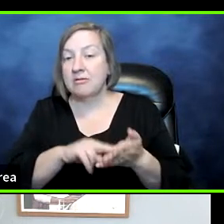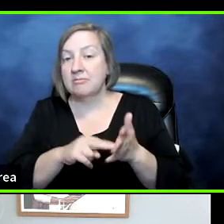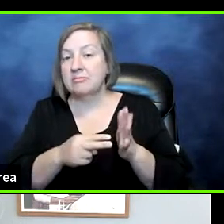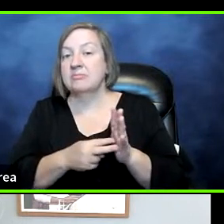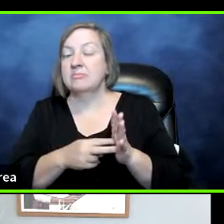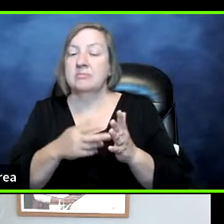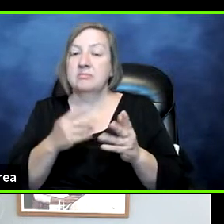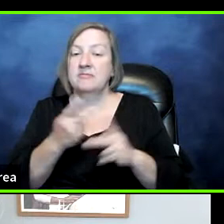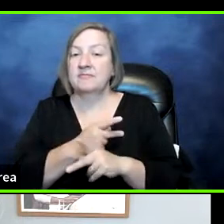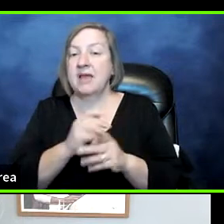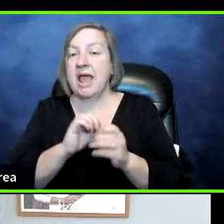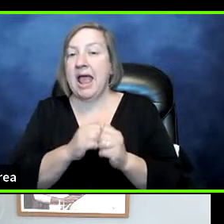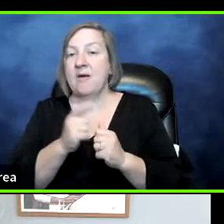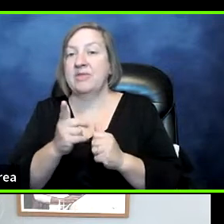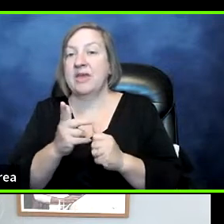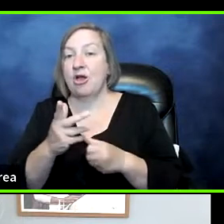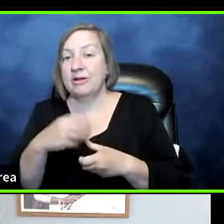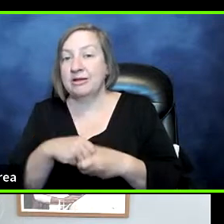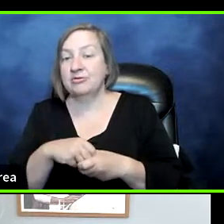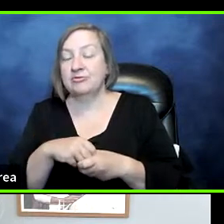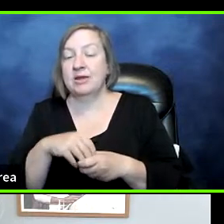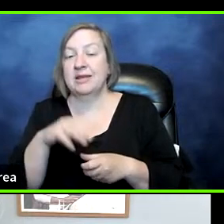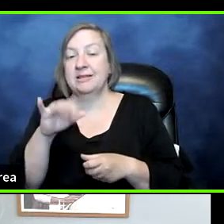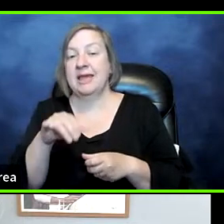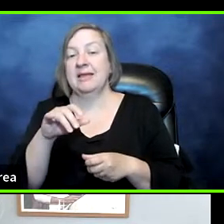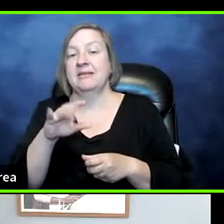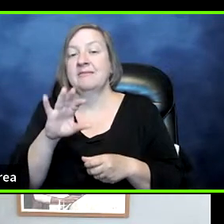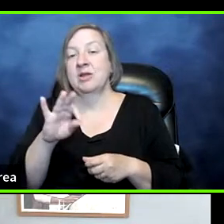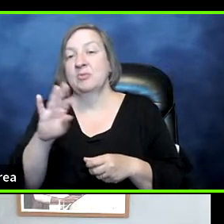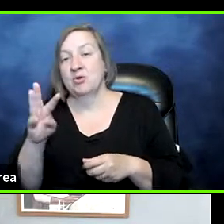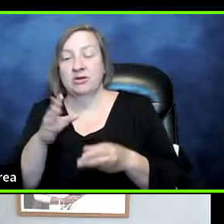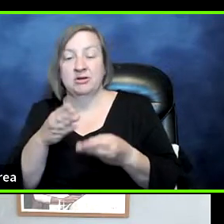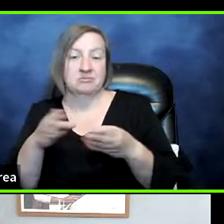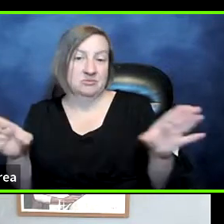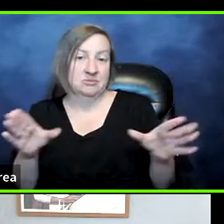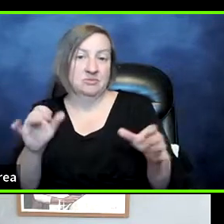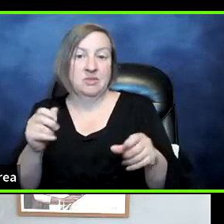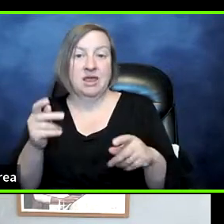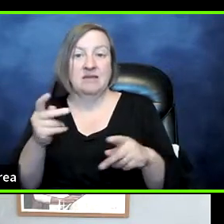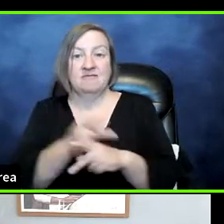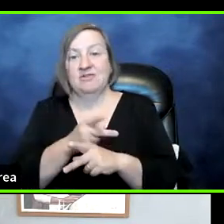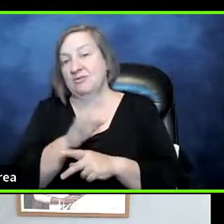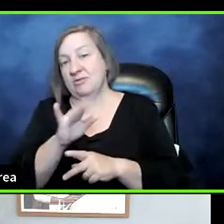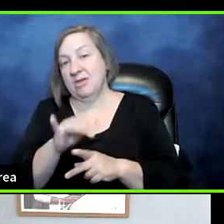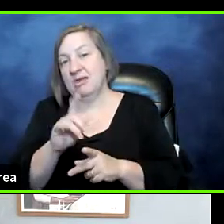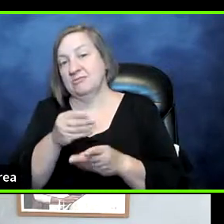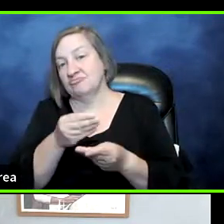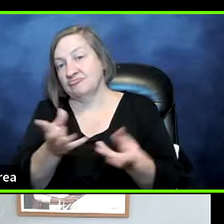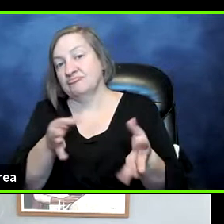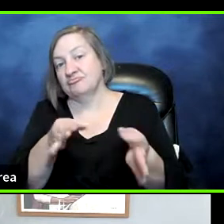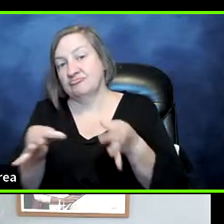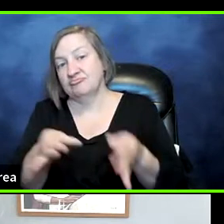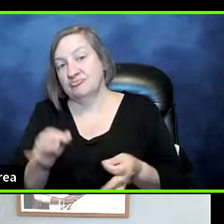integrating the framework across the board. And we can report out some of that fodder as well.